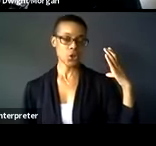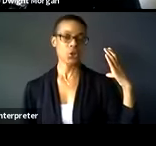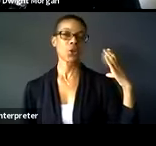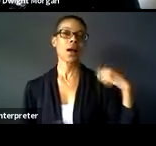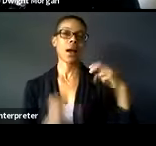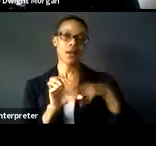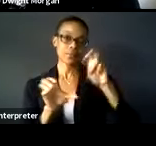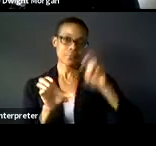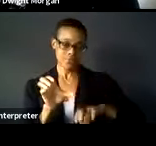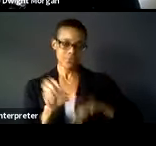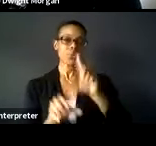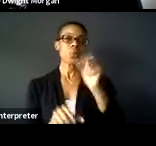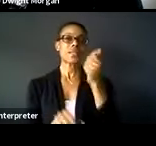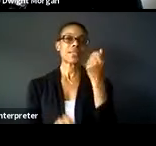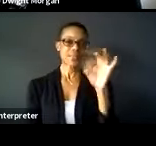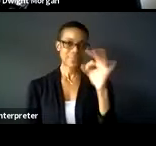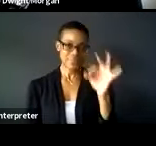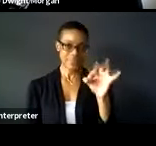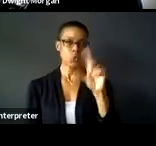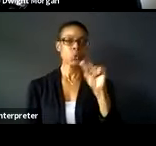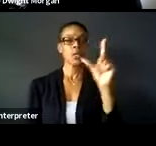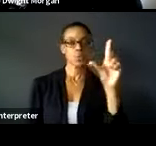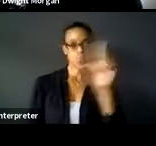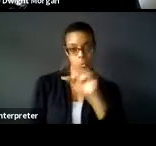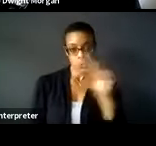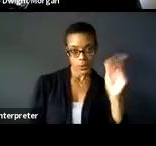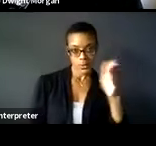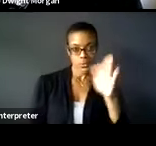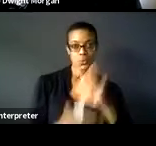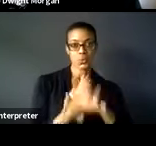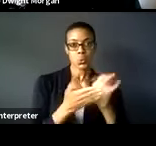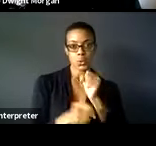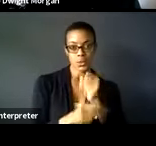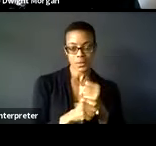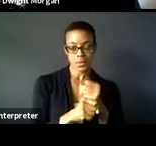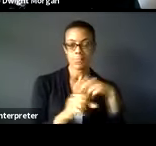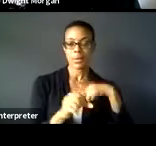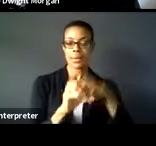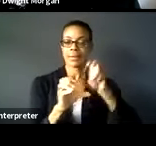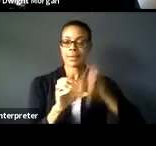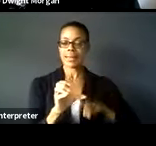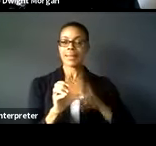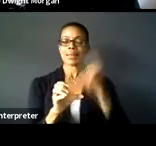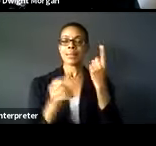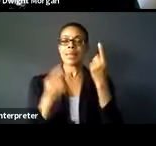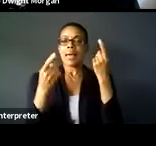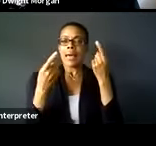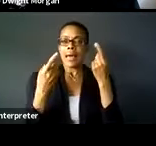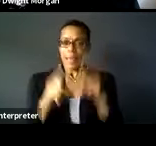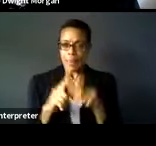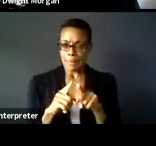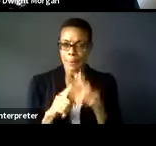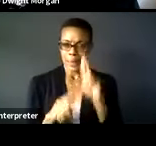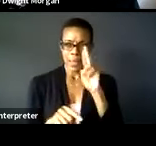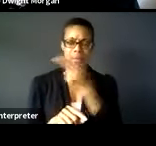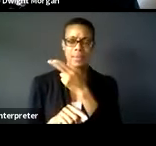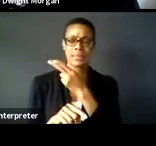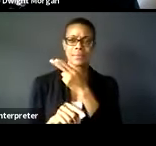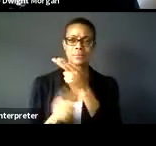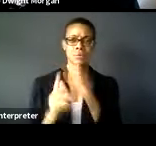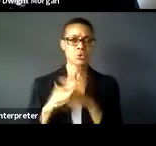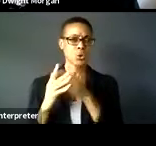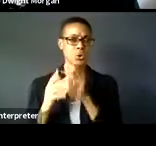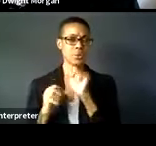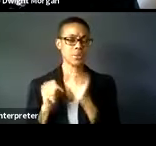school year, the 2019-2020 school year. But something unusual happened at the start of this year when I was no longer in the